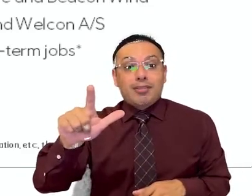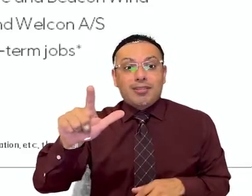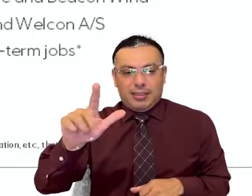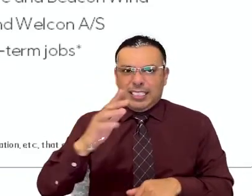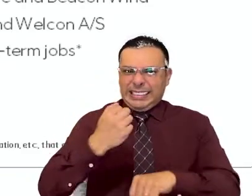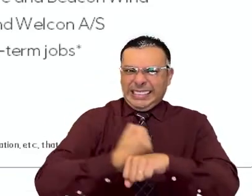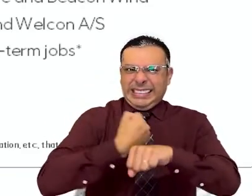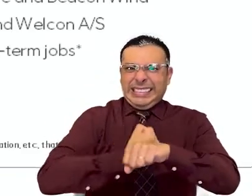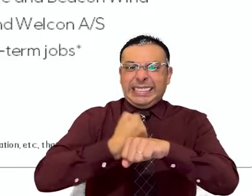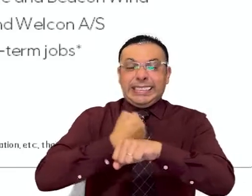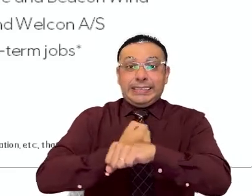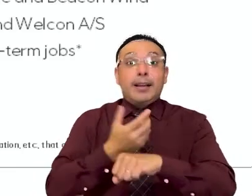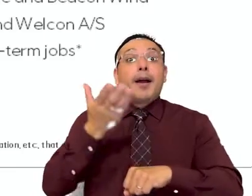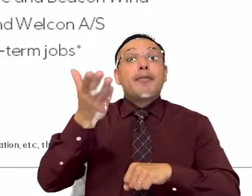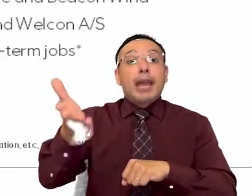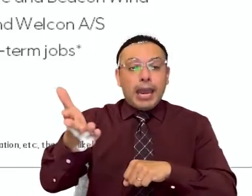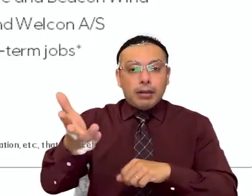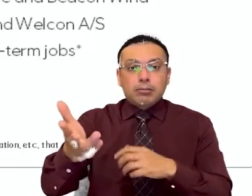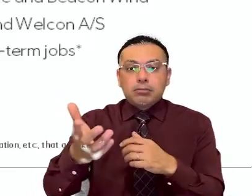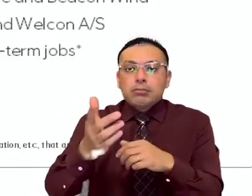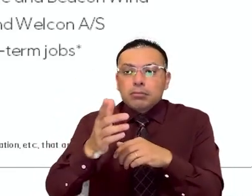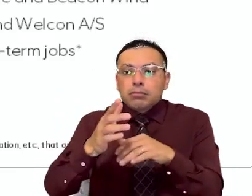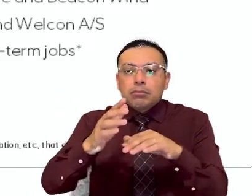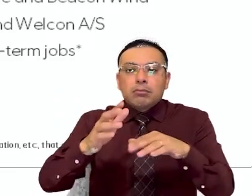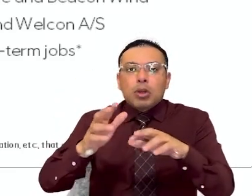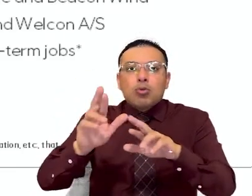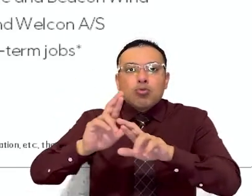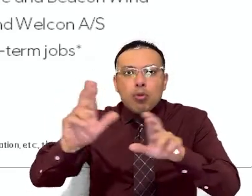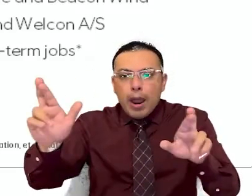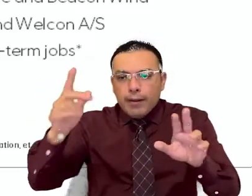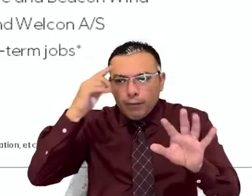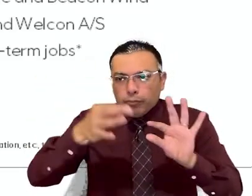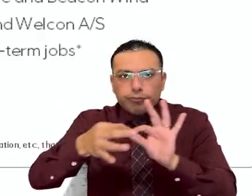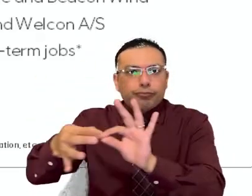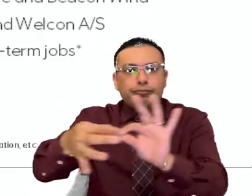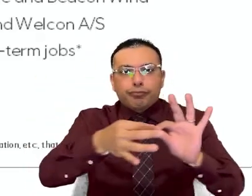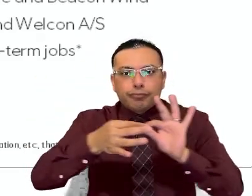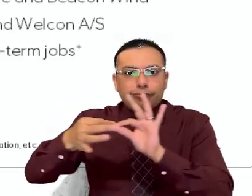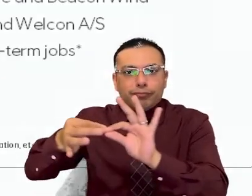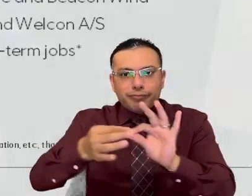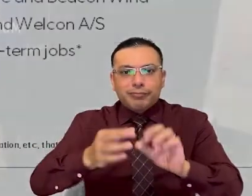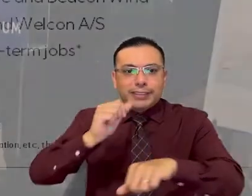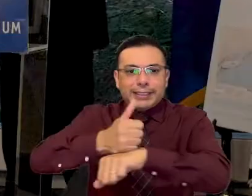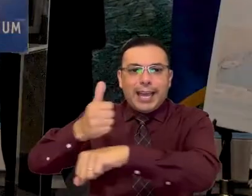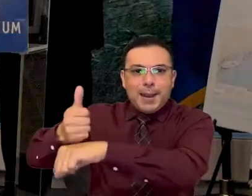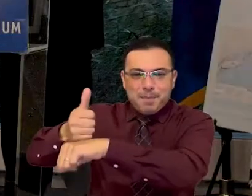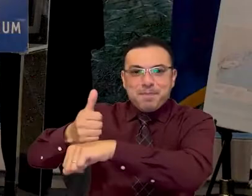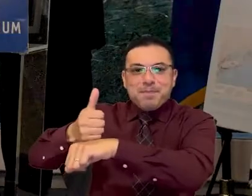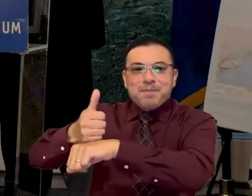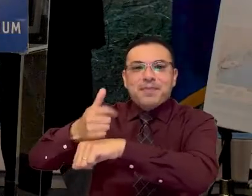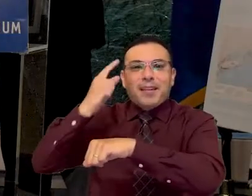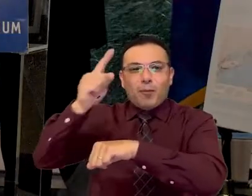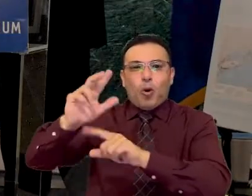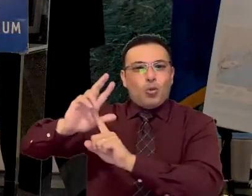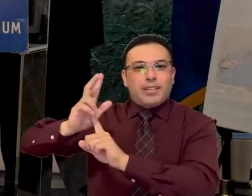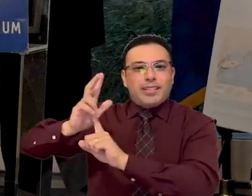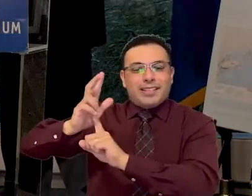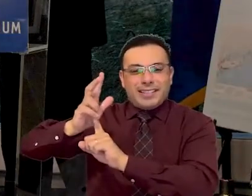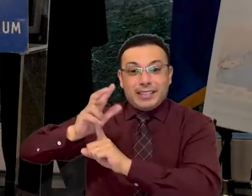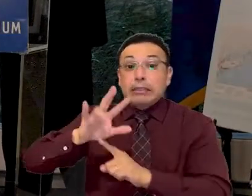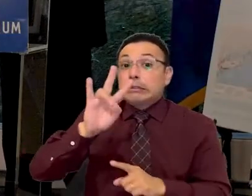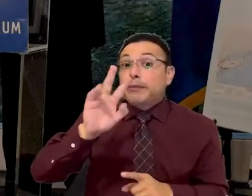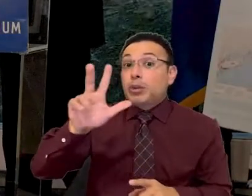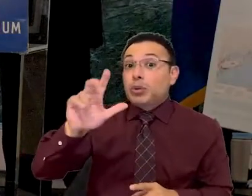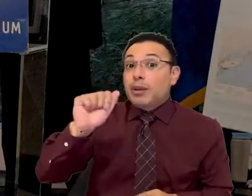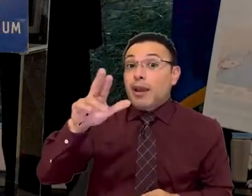staging facility. It's going to be one of the largest ones in the U.S. at 73 acres. It's going to have 1,000 short-term jobs and